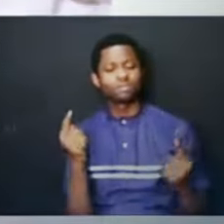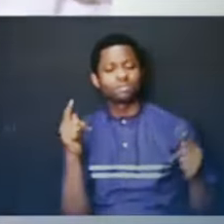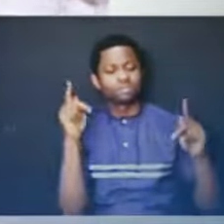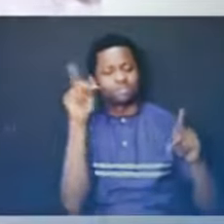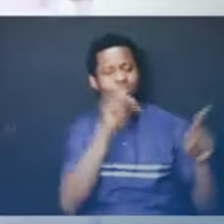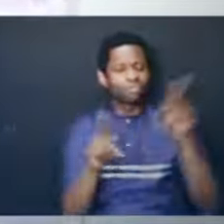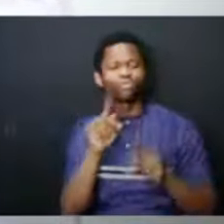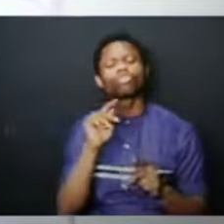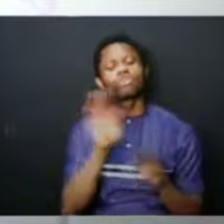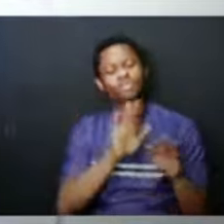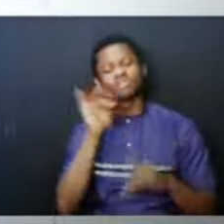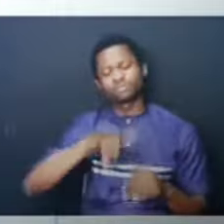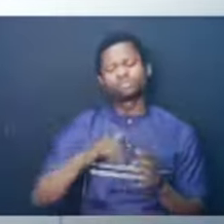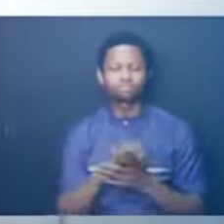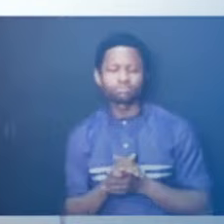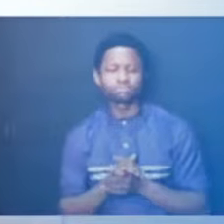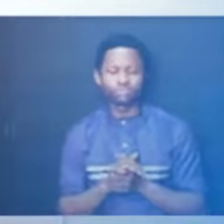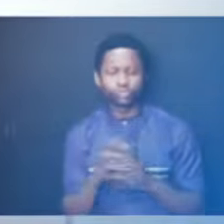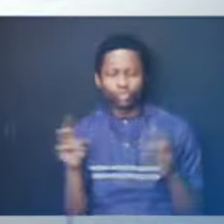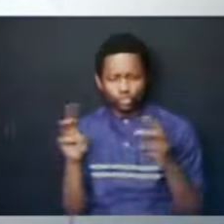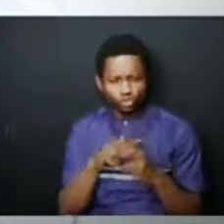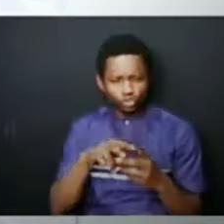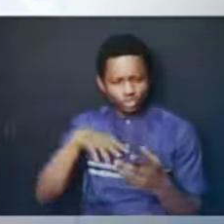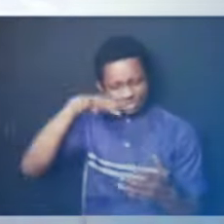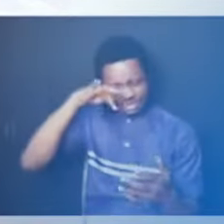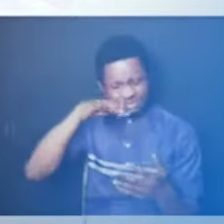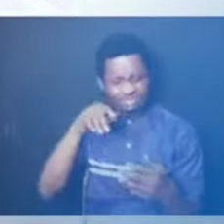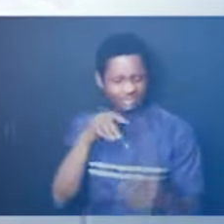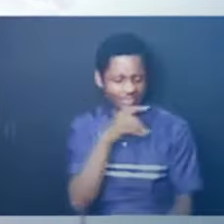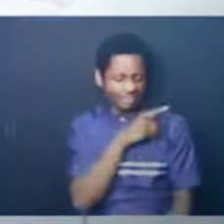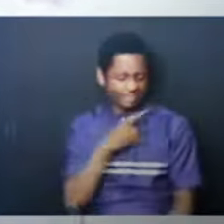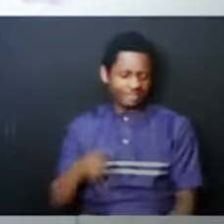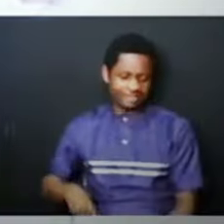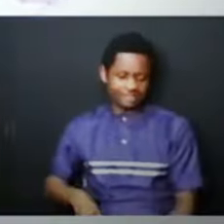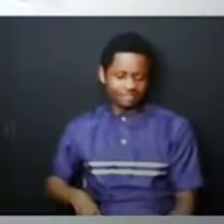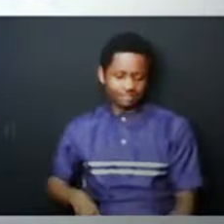let's study the life of David and Saul. I'll be